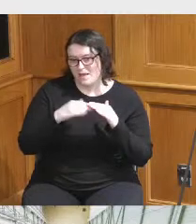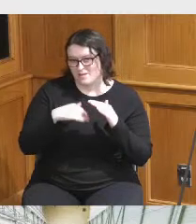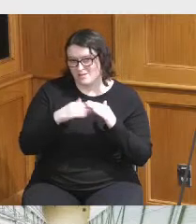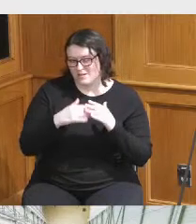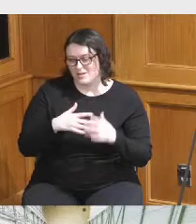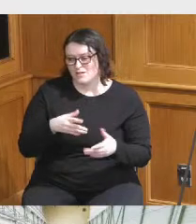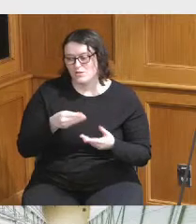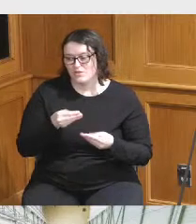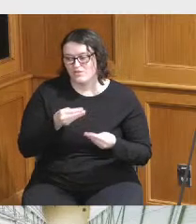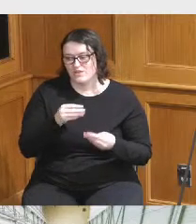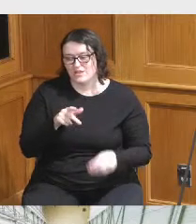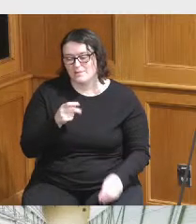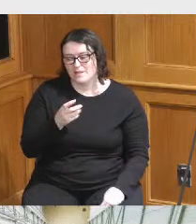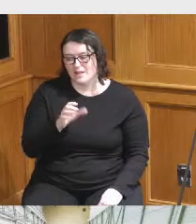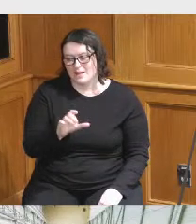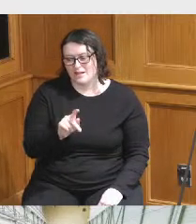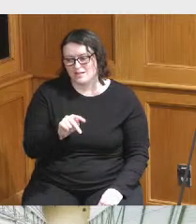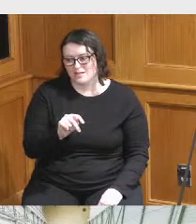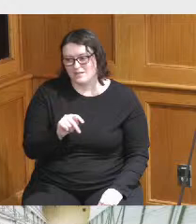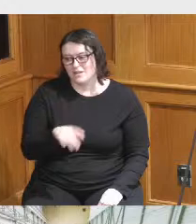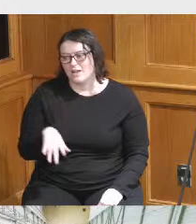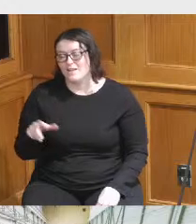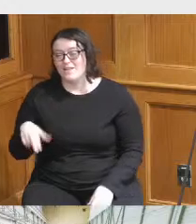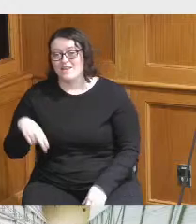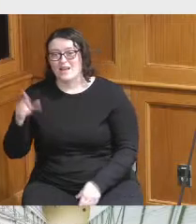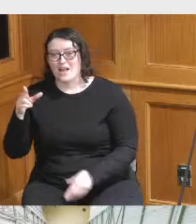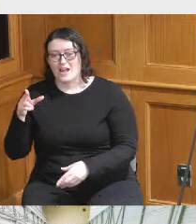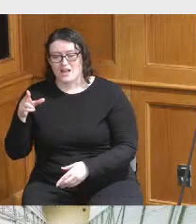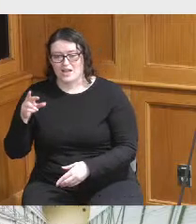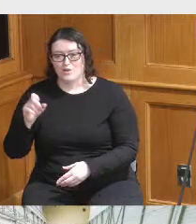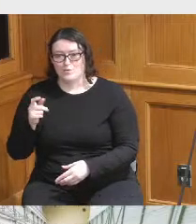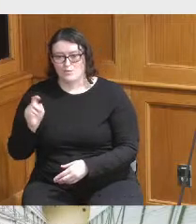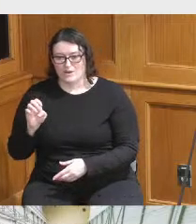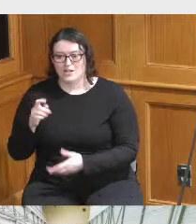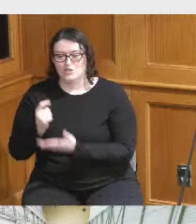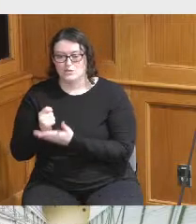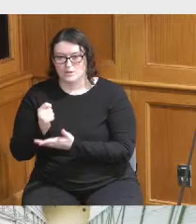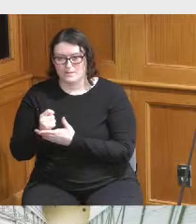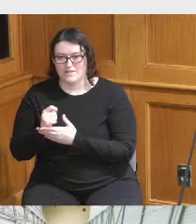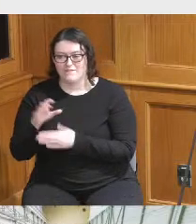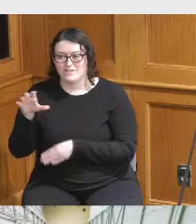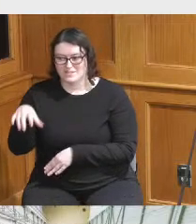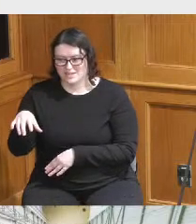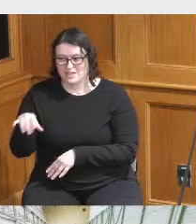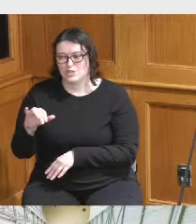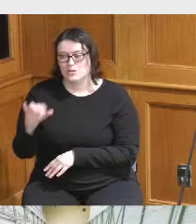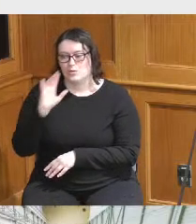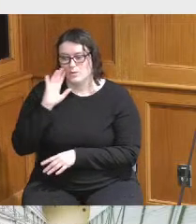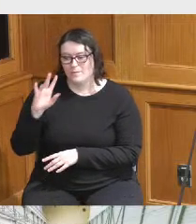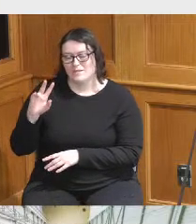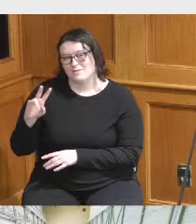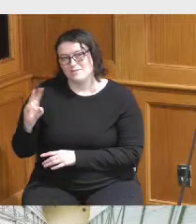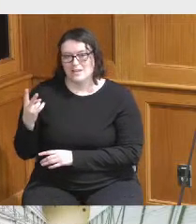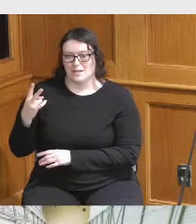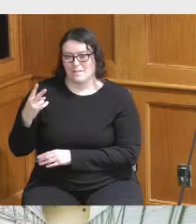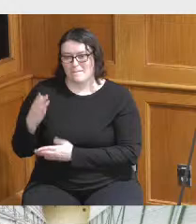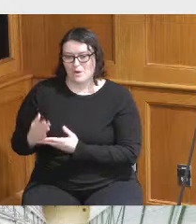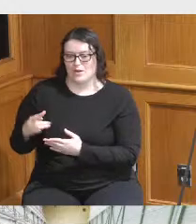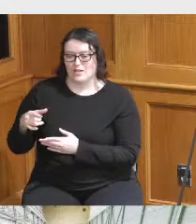well as the high rate treatment facility that will be coming online as the next phase of this project. It's part of the